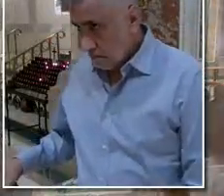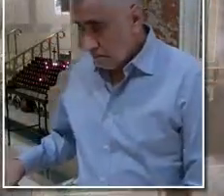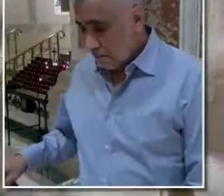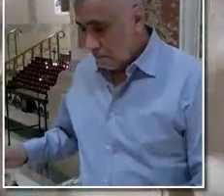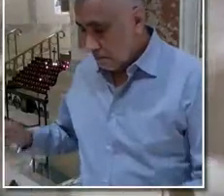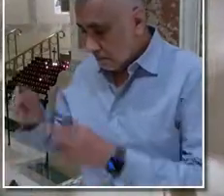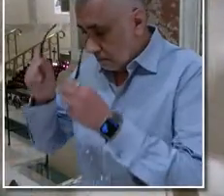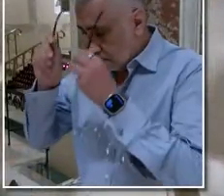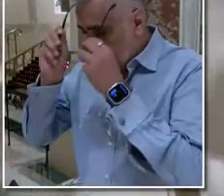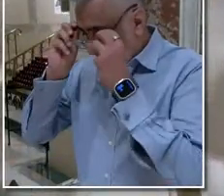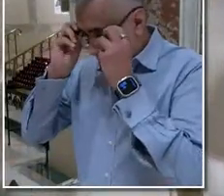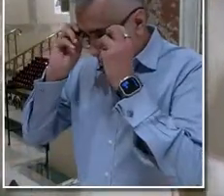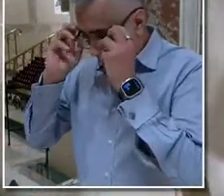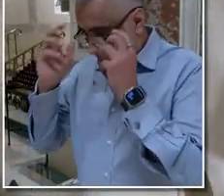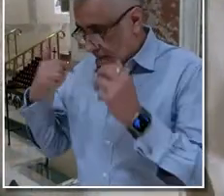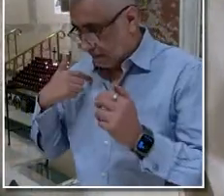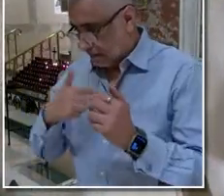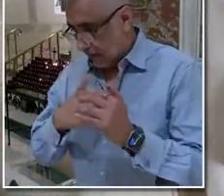Oremos,